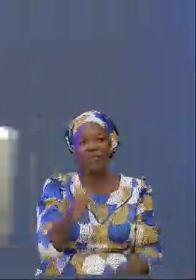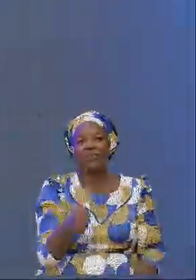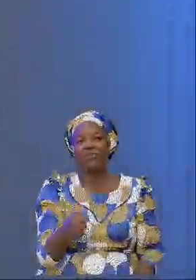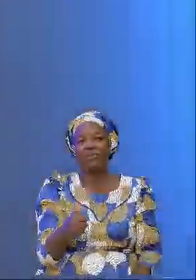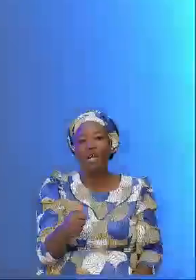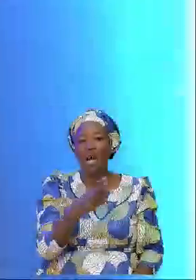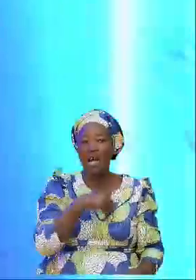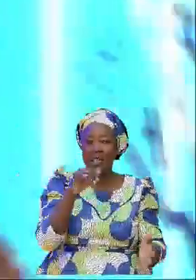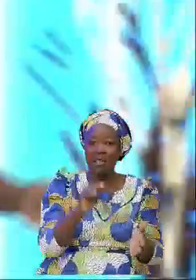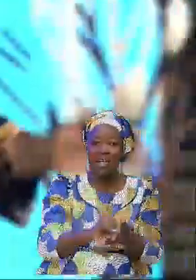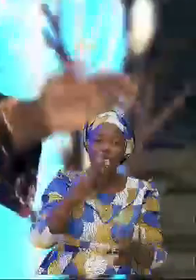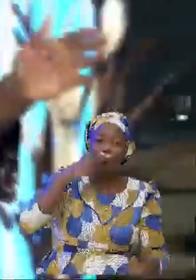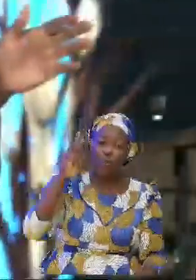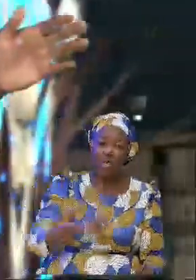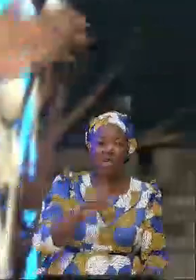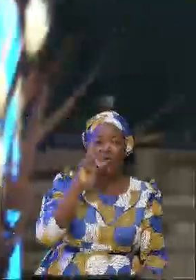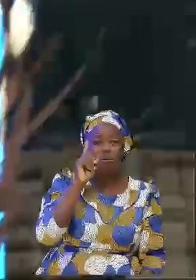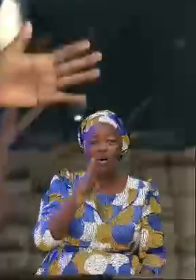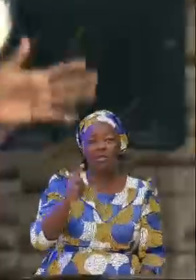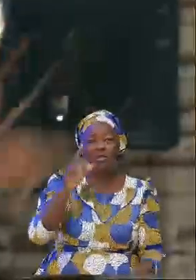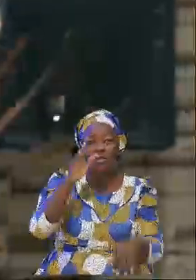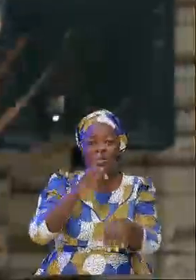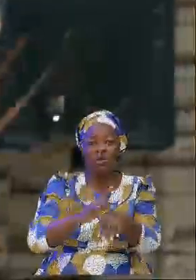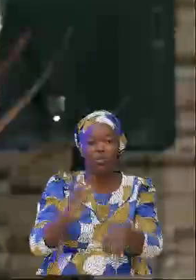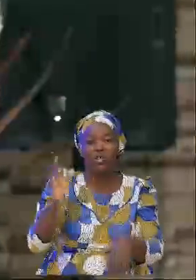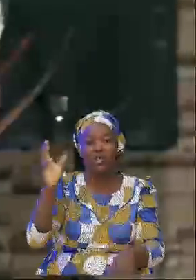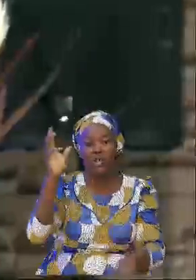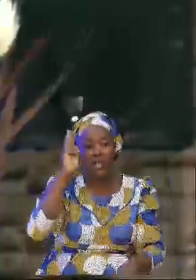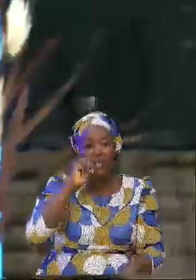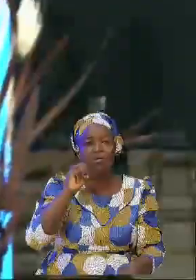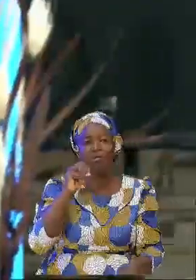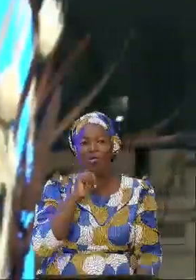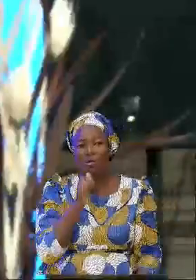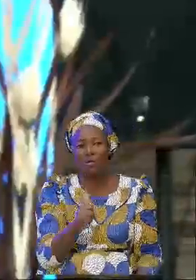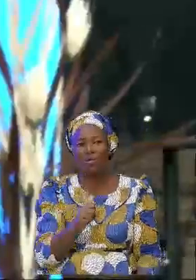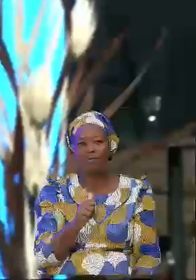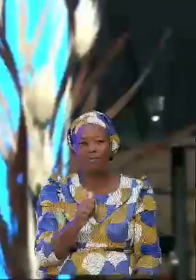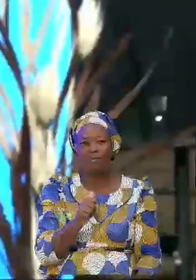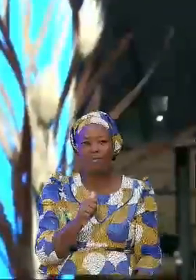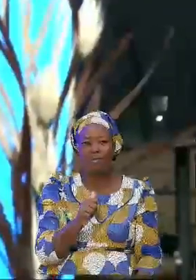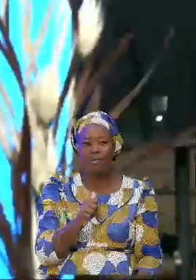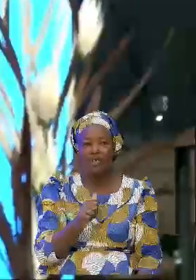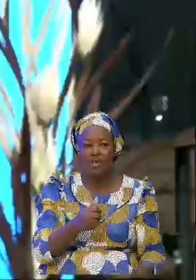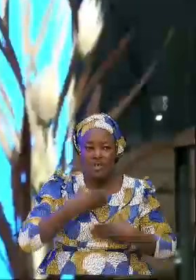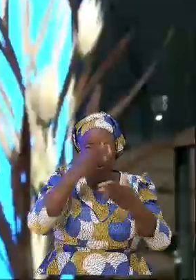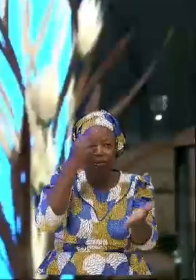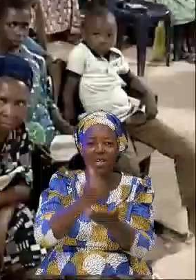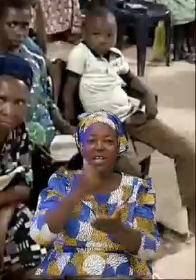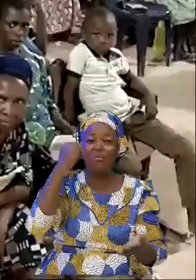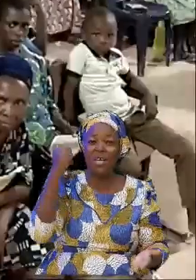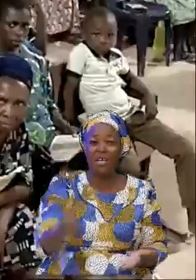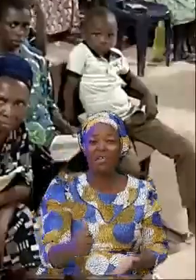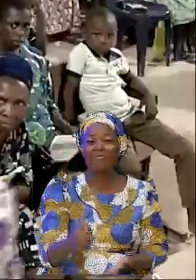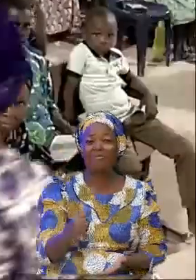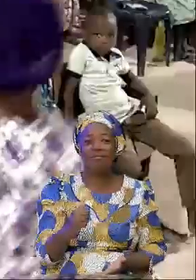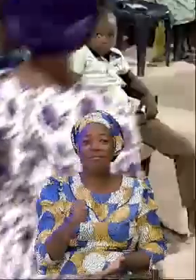that you are born again, he keepeth himself. And that wicked one toucheth him